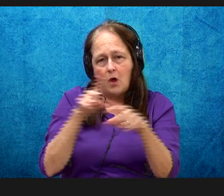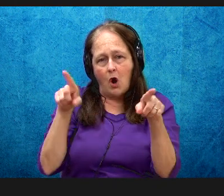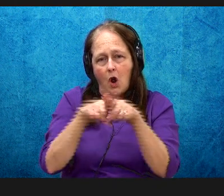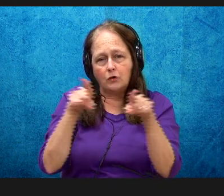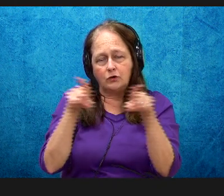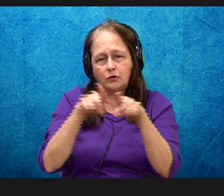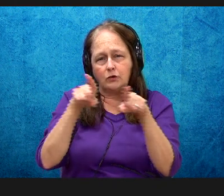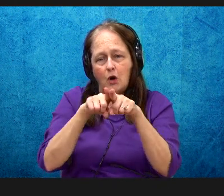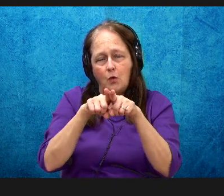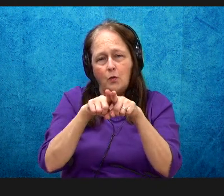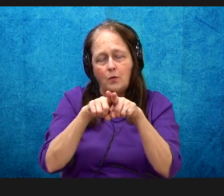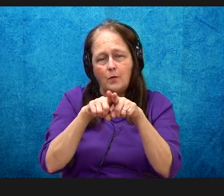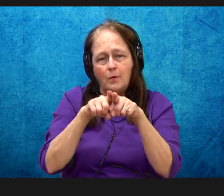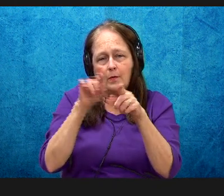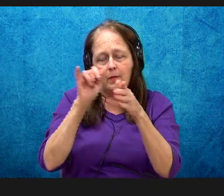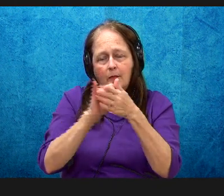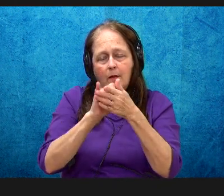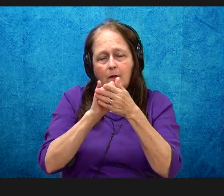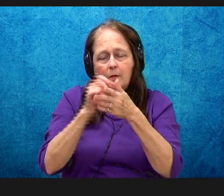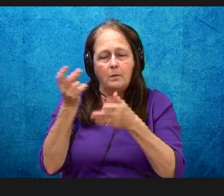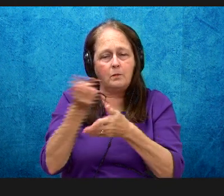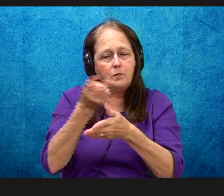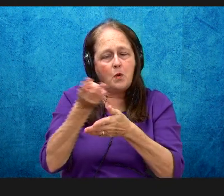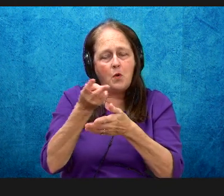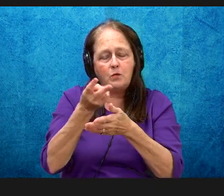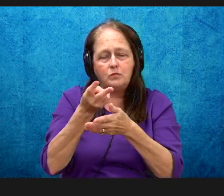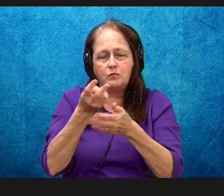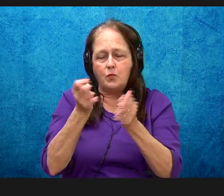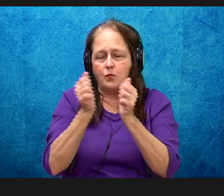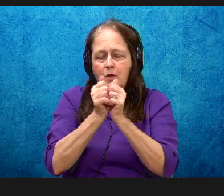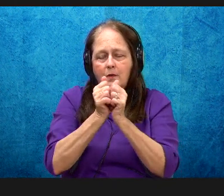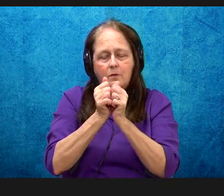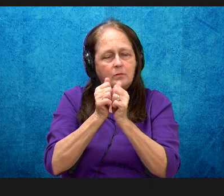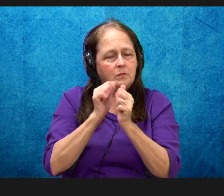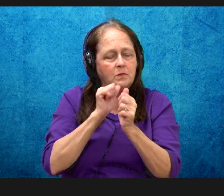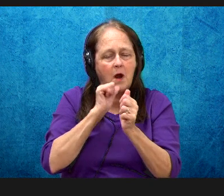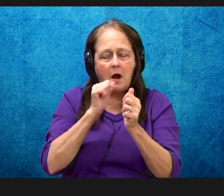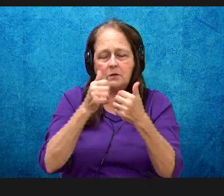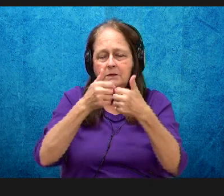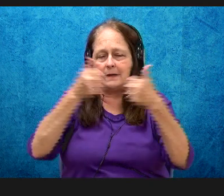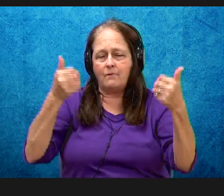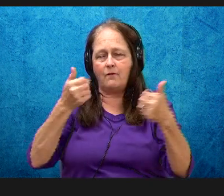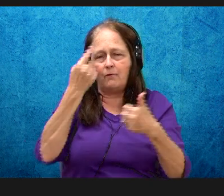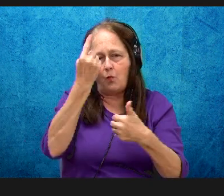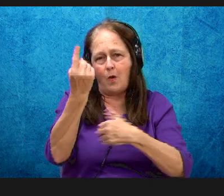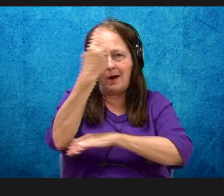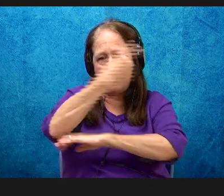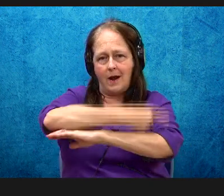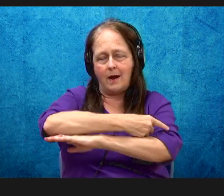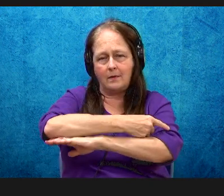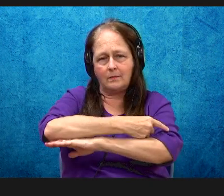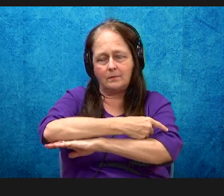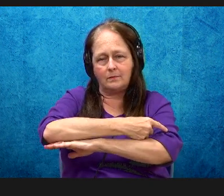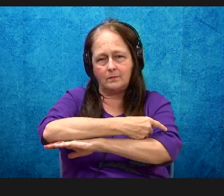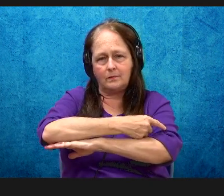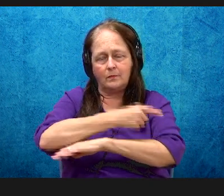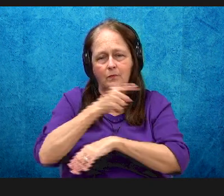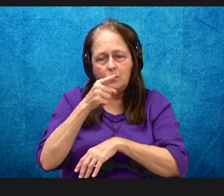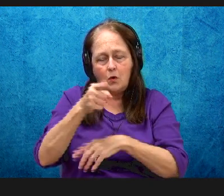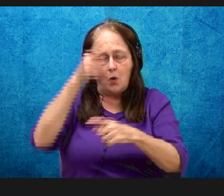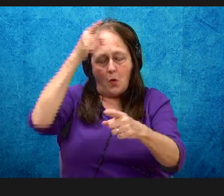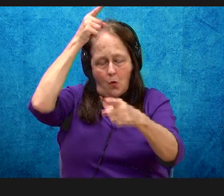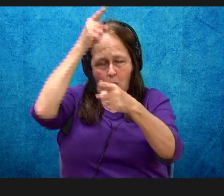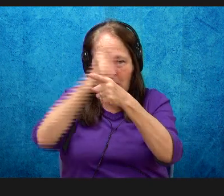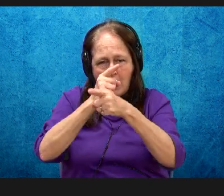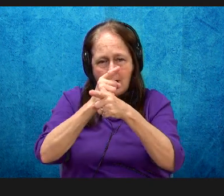Also, it said that the couple hasn't been apart for more than a day. What do you think? Yes, you're